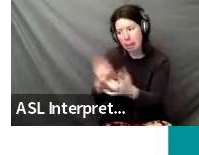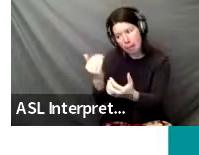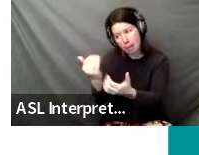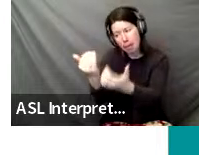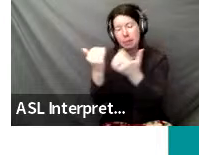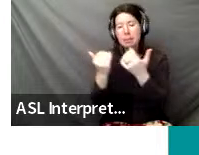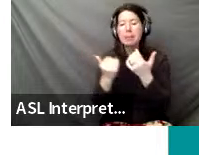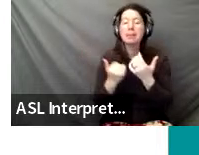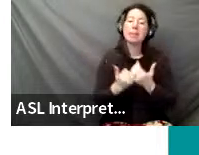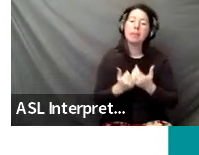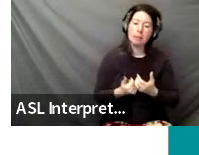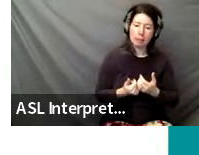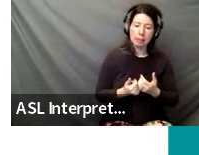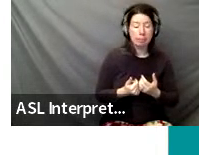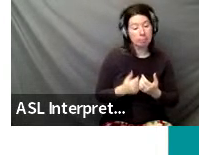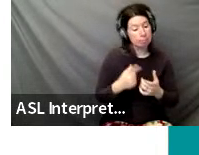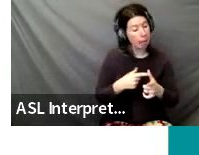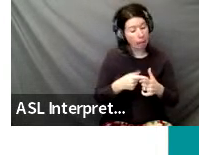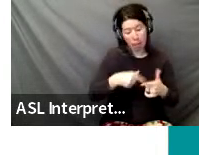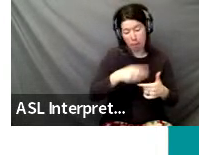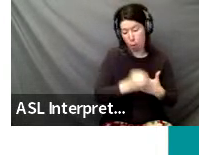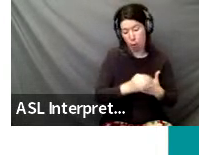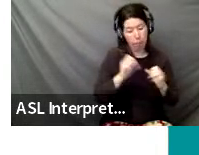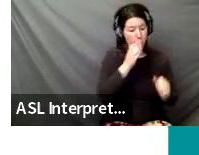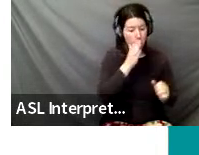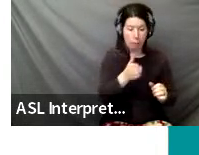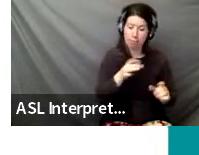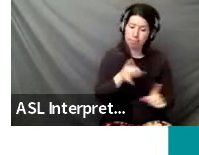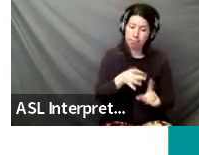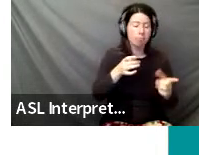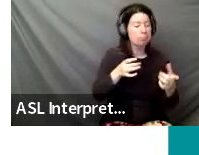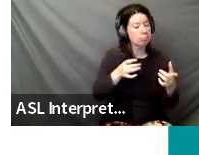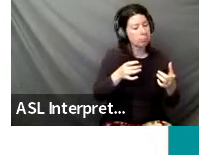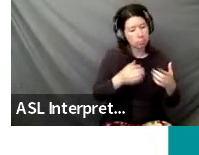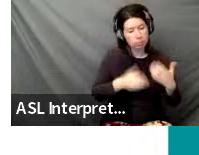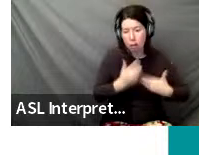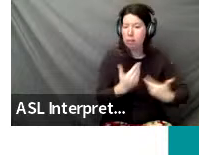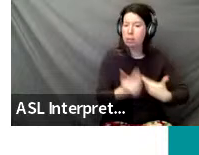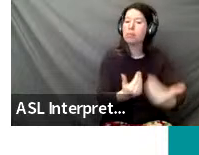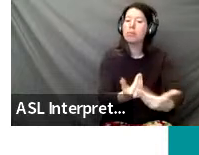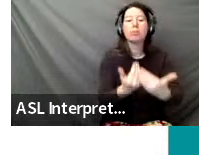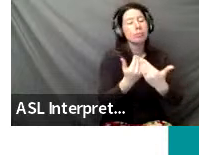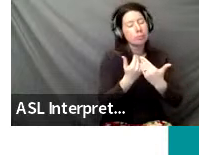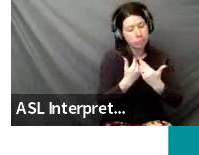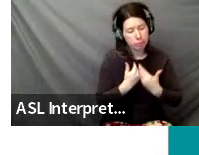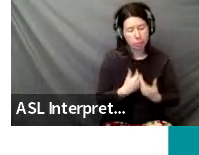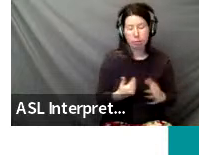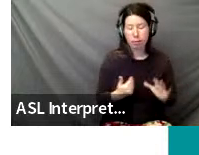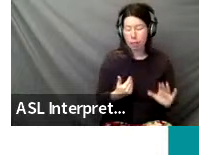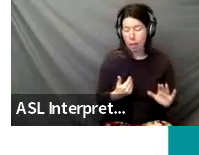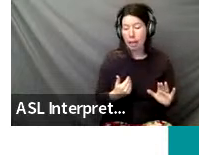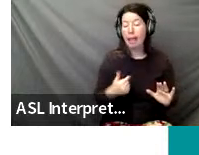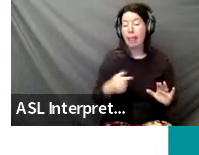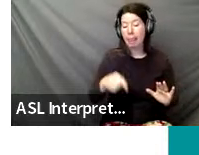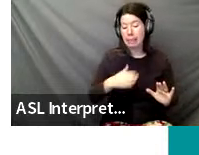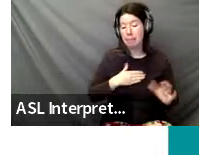can, move this program forward and have a way to actively fund it. I say this as a proposed because we're actively